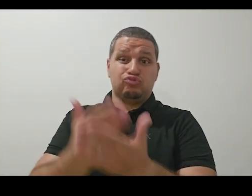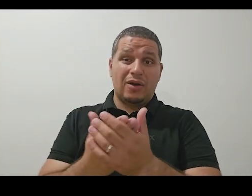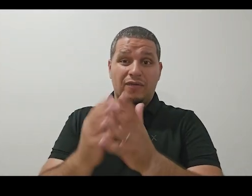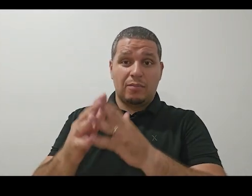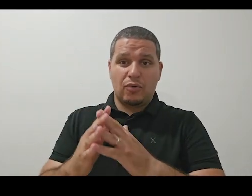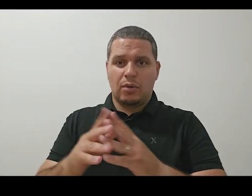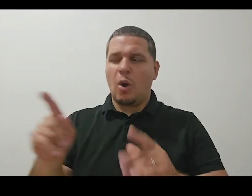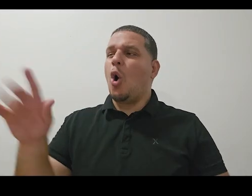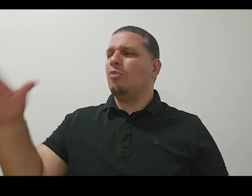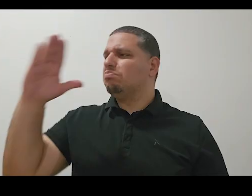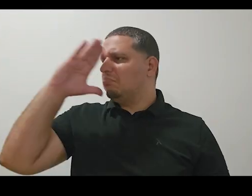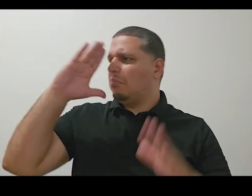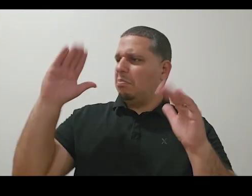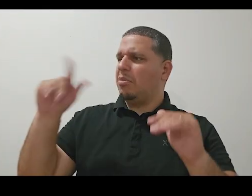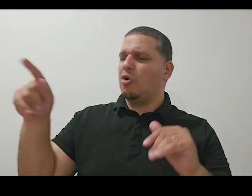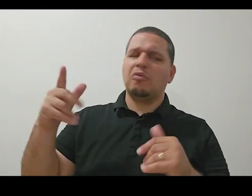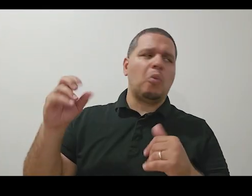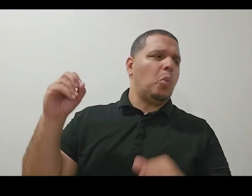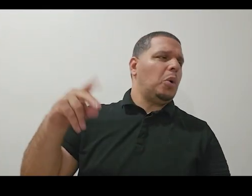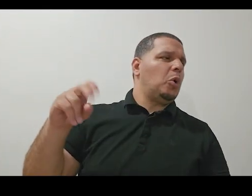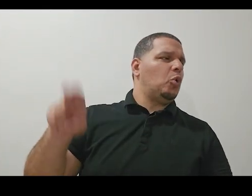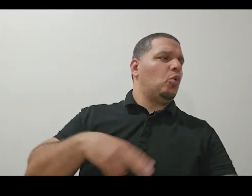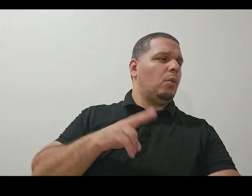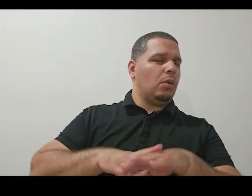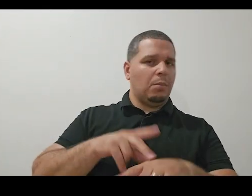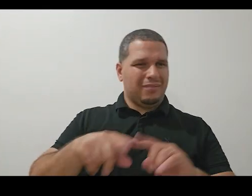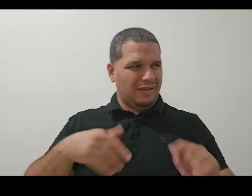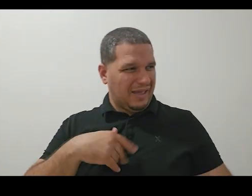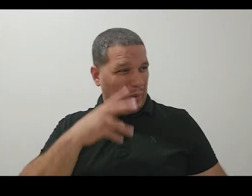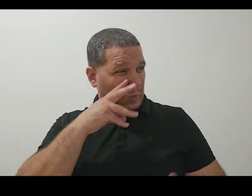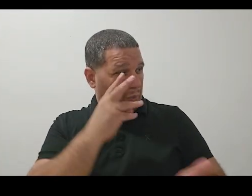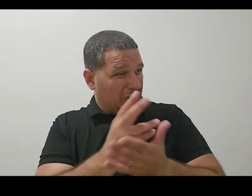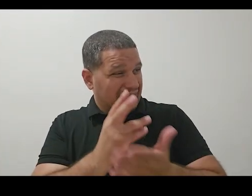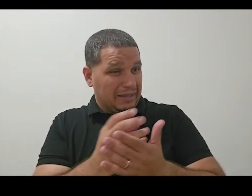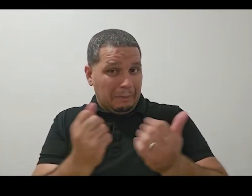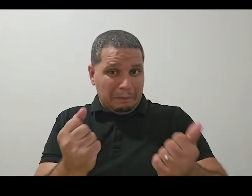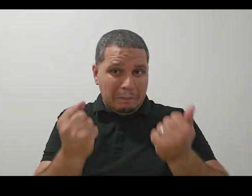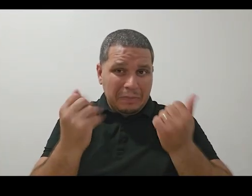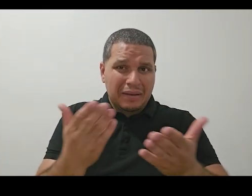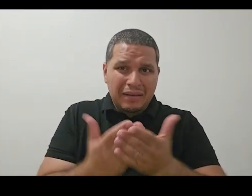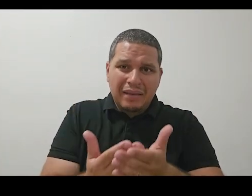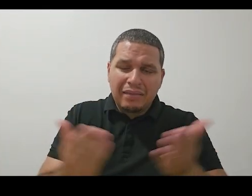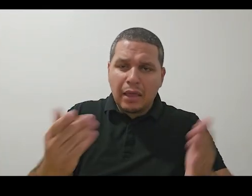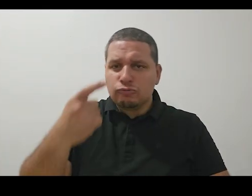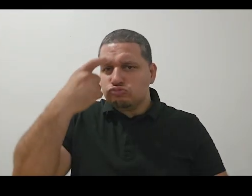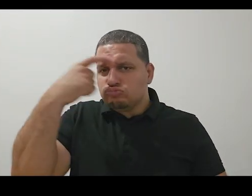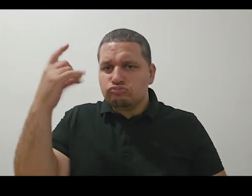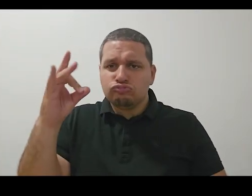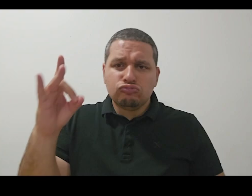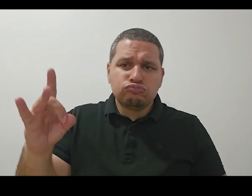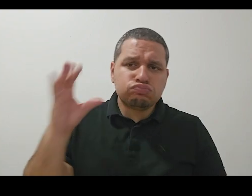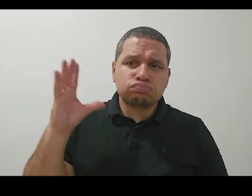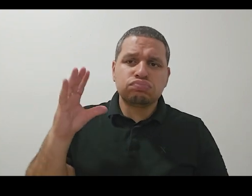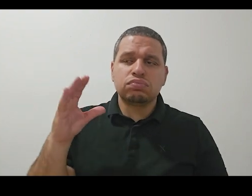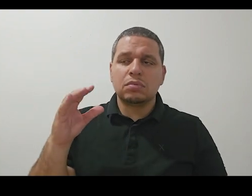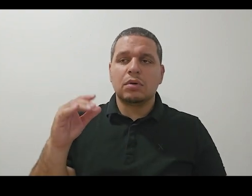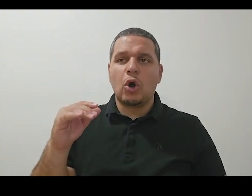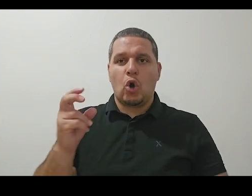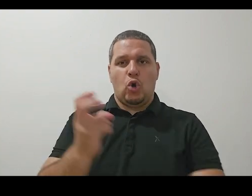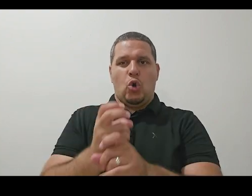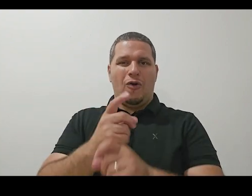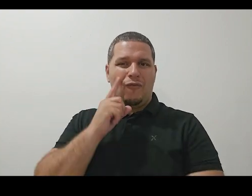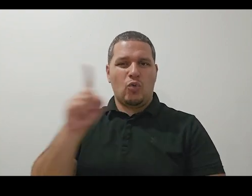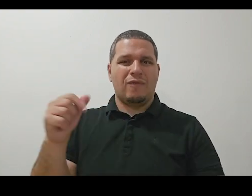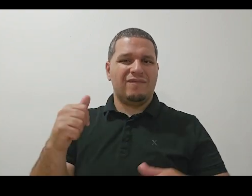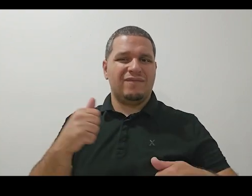everybody expect you to be okay after everything you may have seen, after everything you may have experienced.